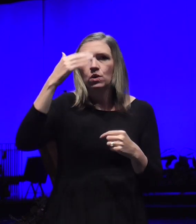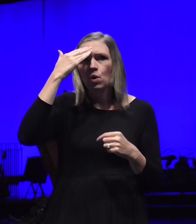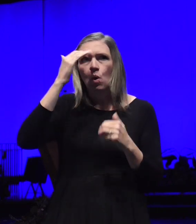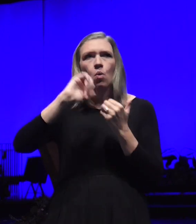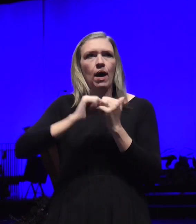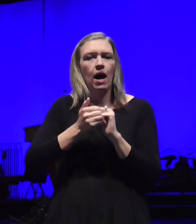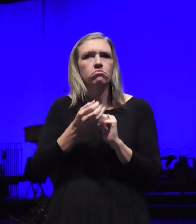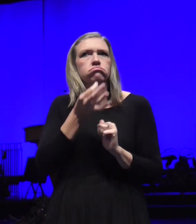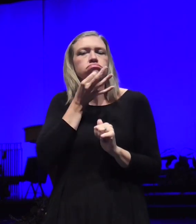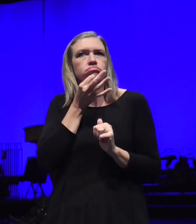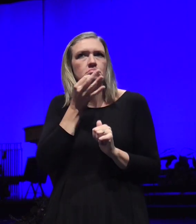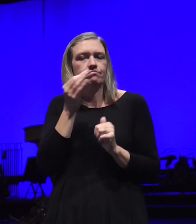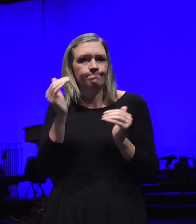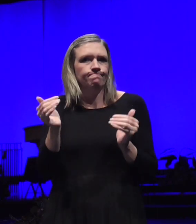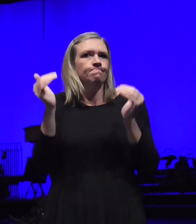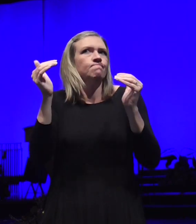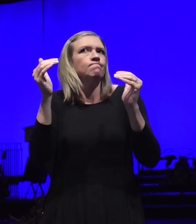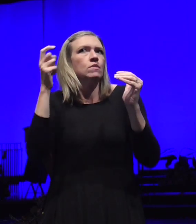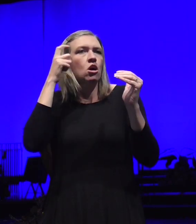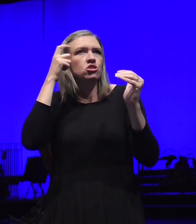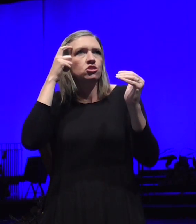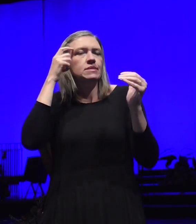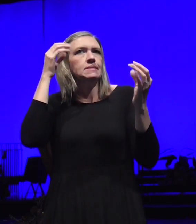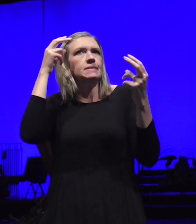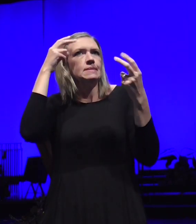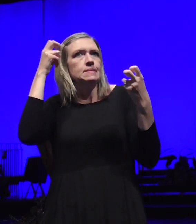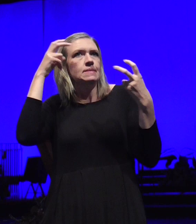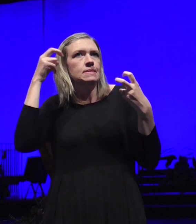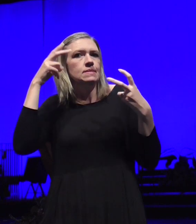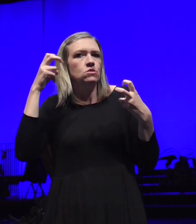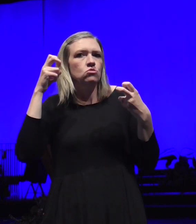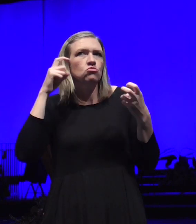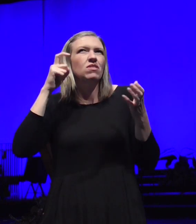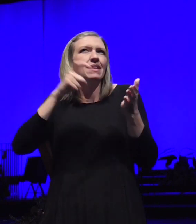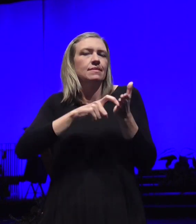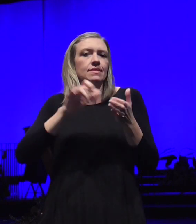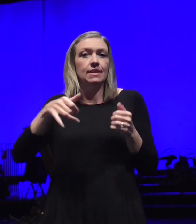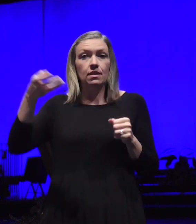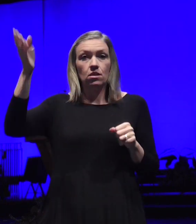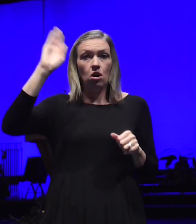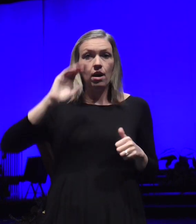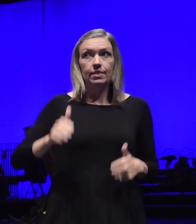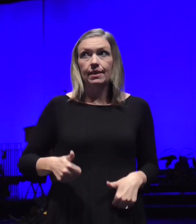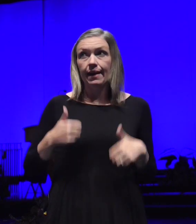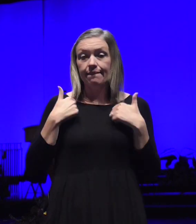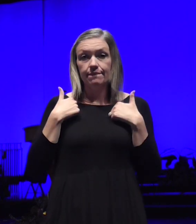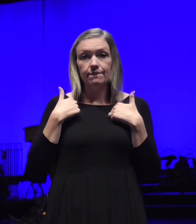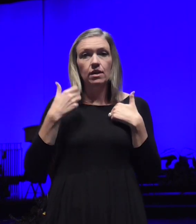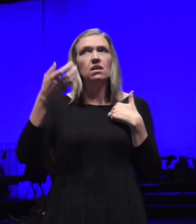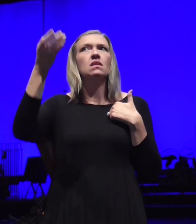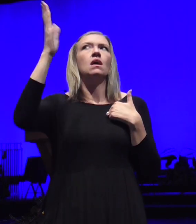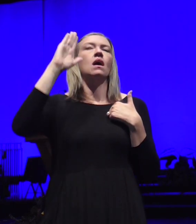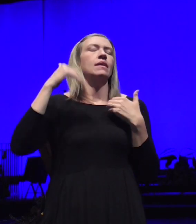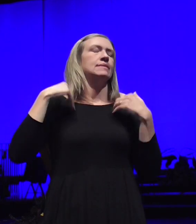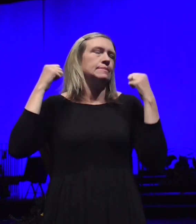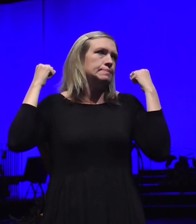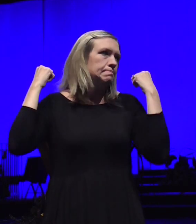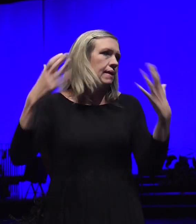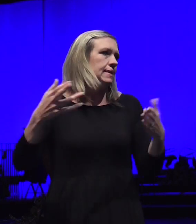in consciousness and to recognize that God life. Now, God goes by many a